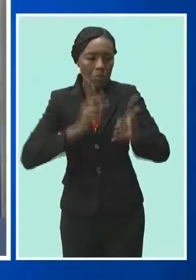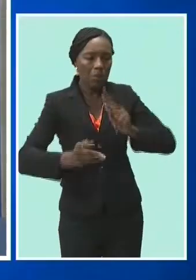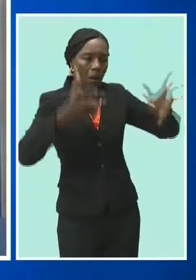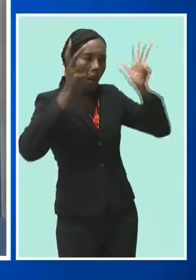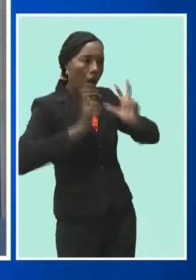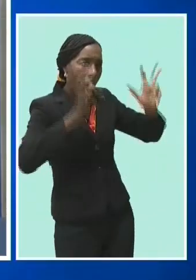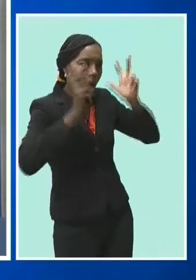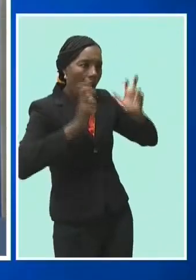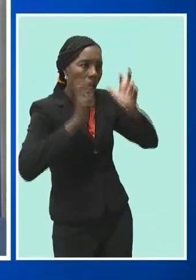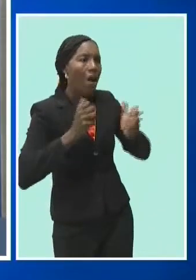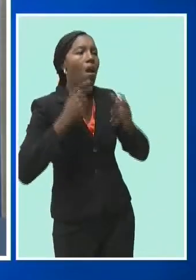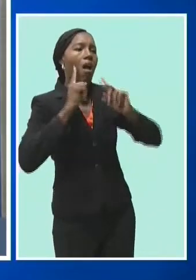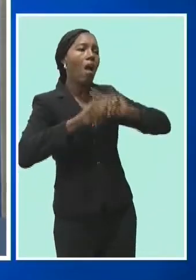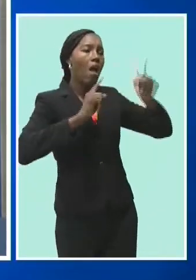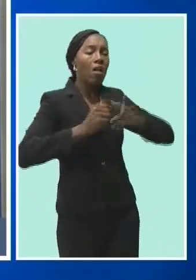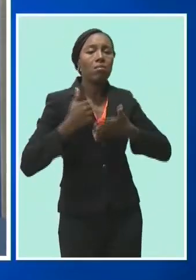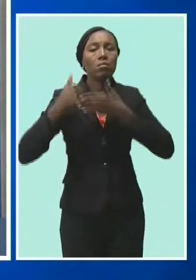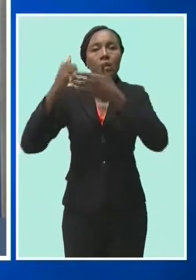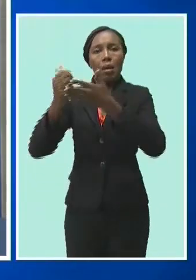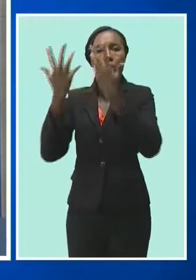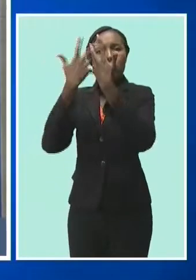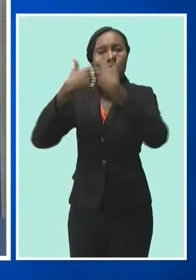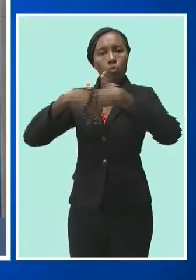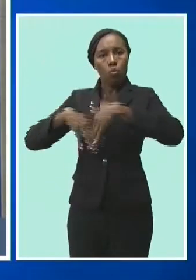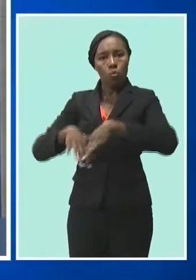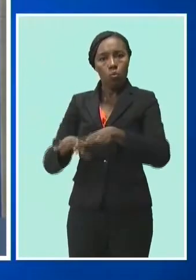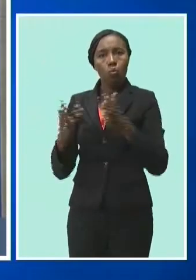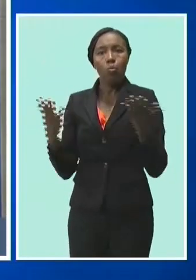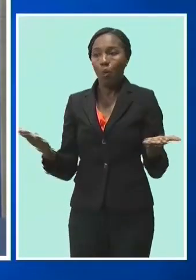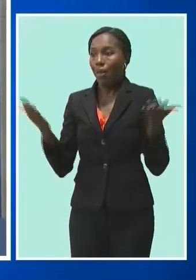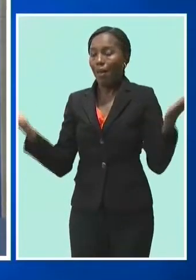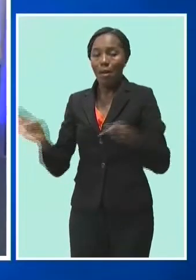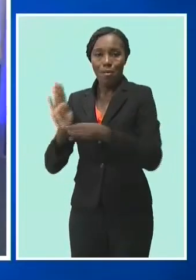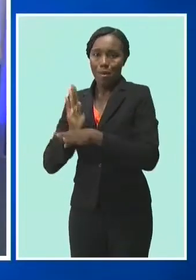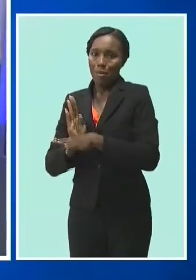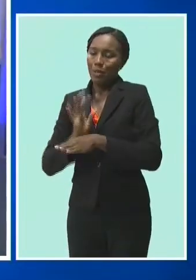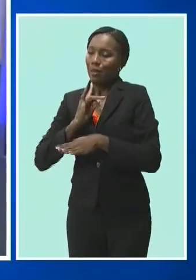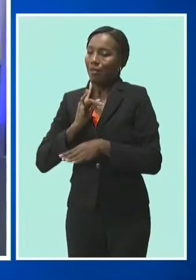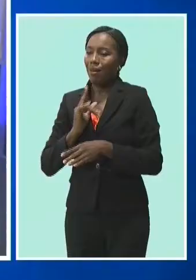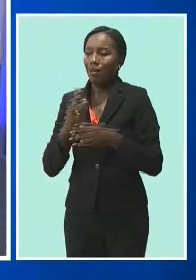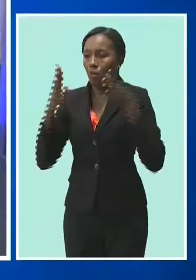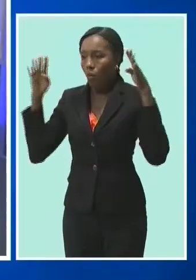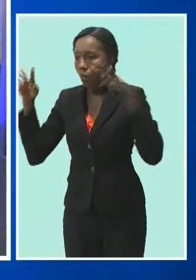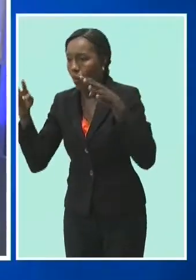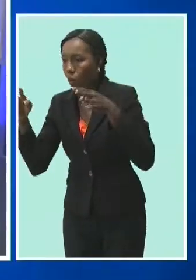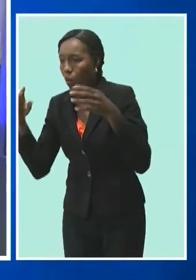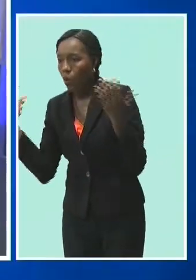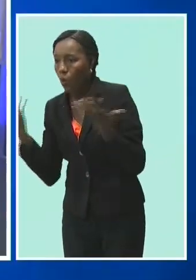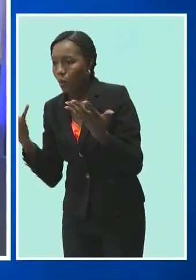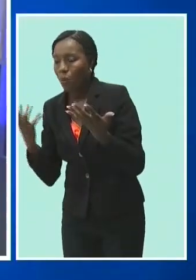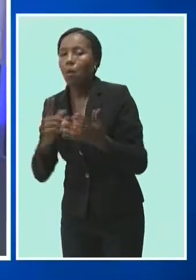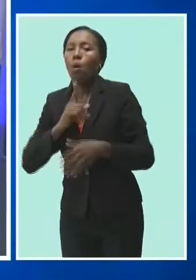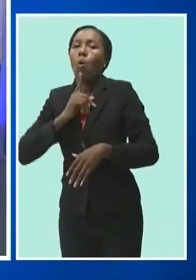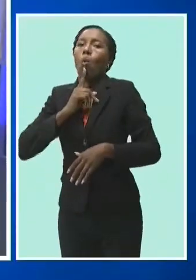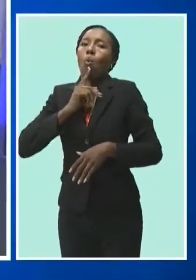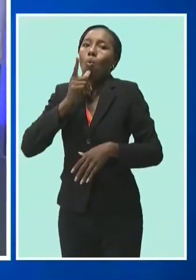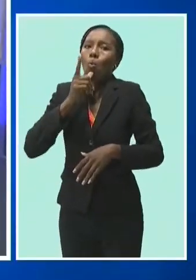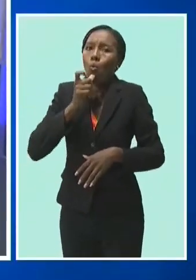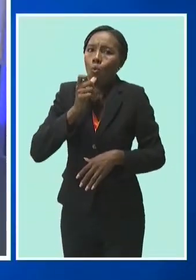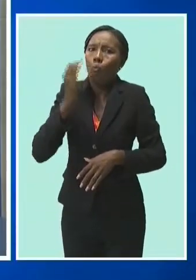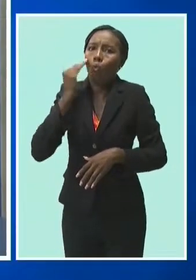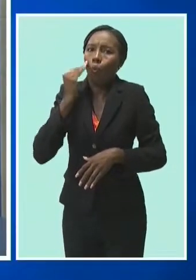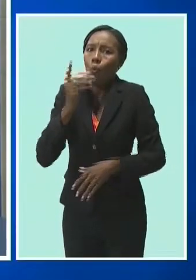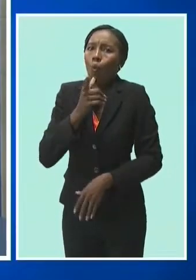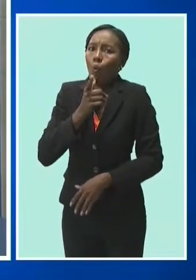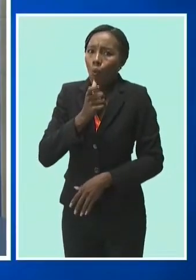other half of that, in Barbados, we love to say it's not what you know, but who you know. So here's an opportunity to get in close and personal